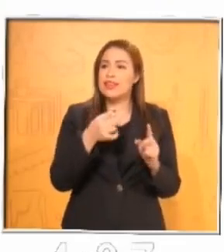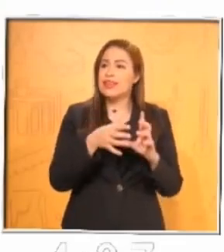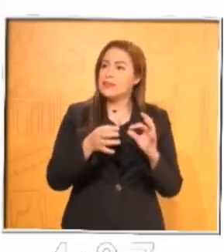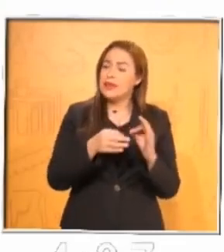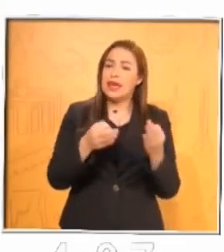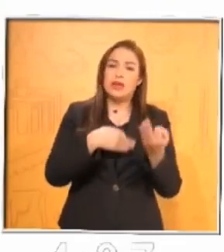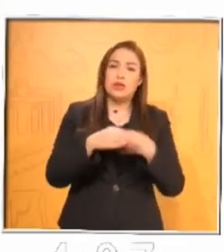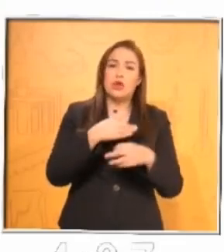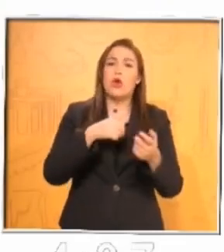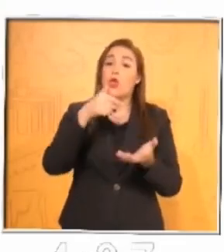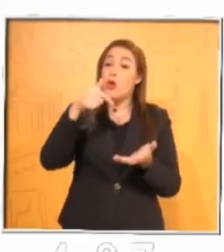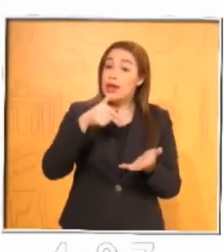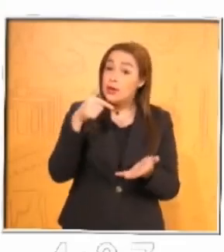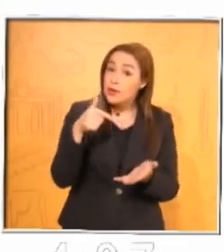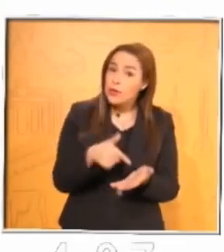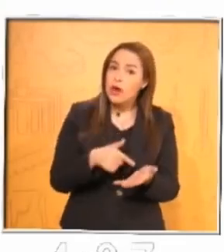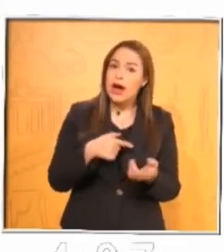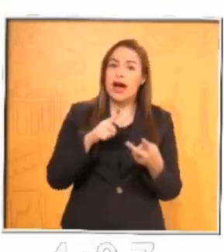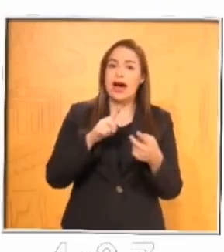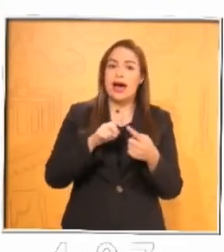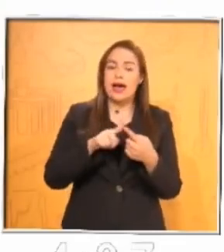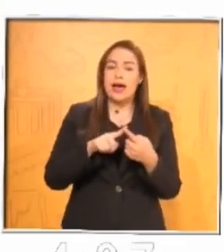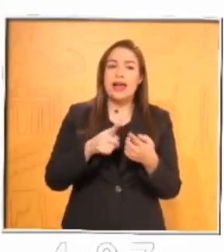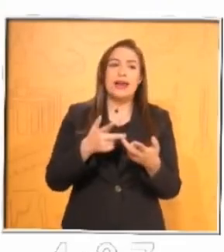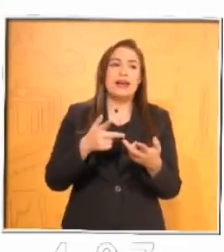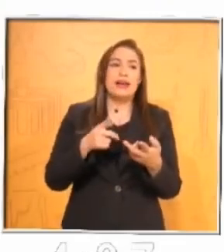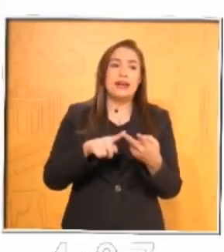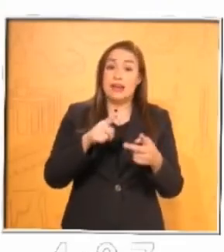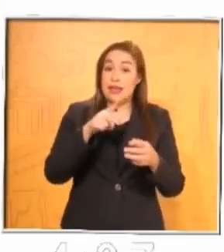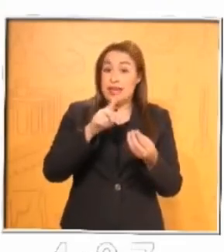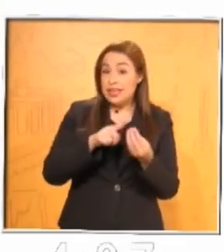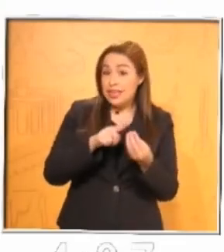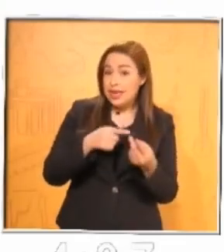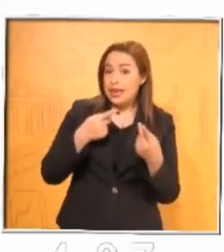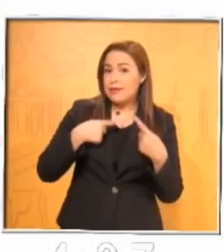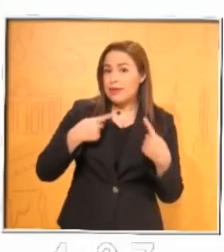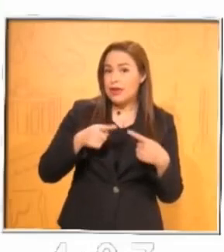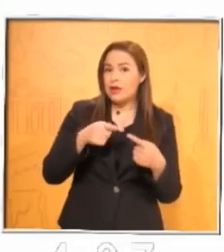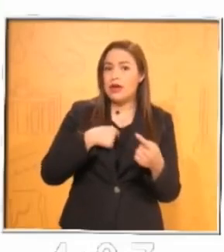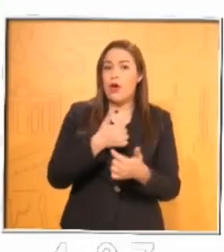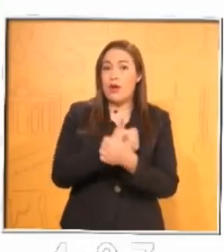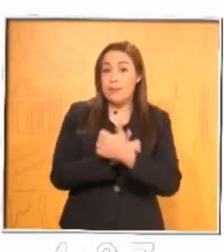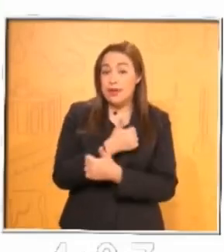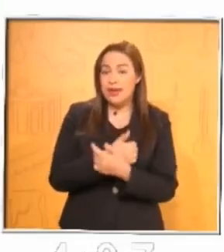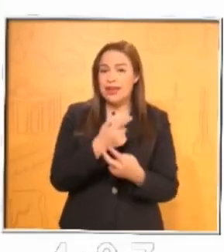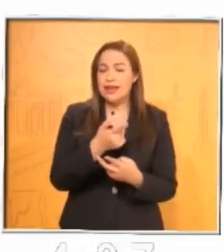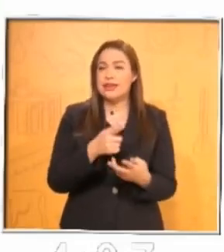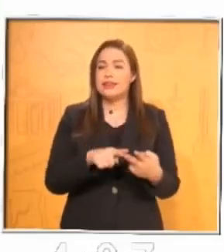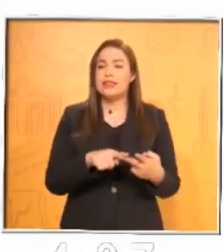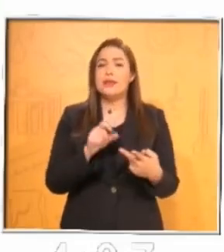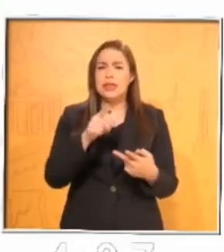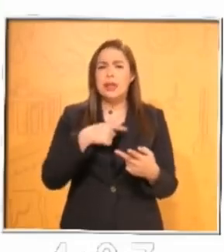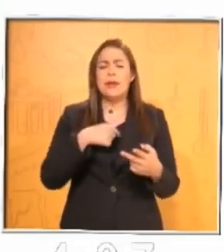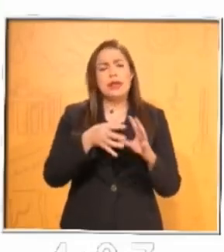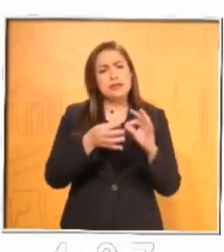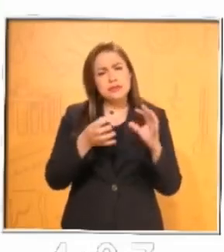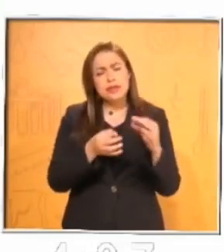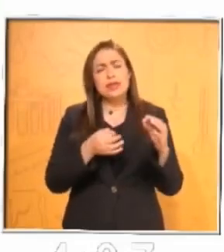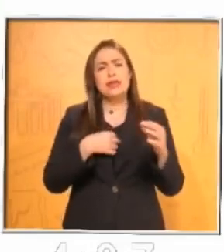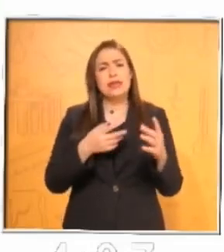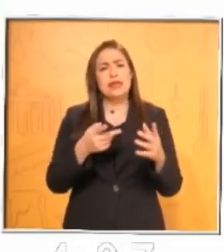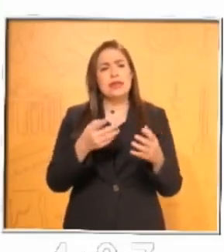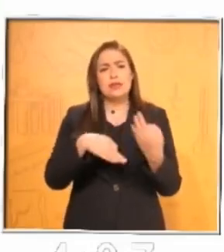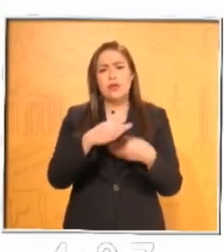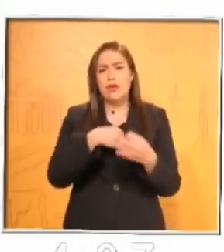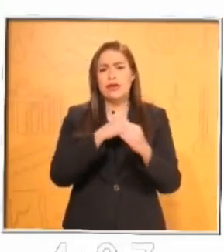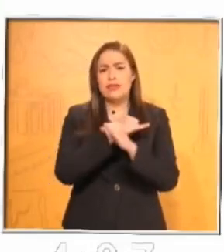setting. Then I'm going to ask you to write some information, additional information